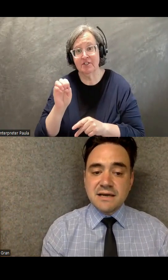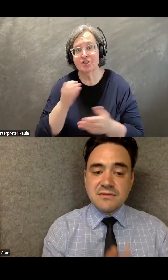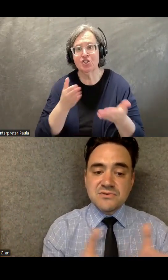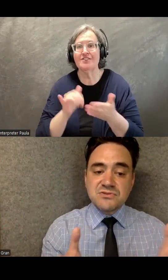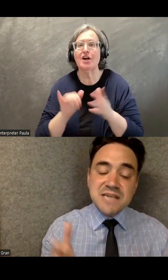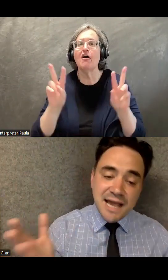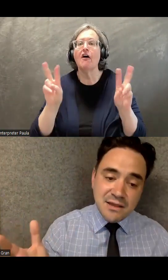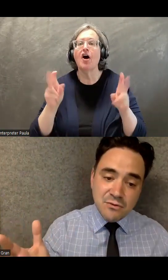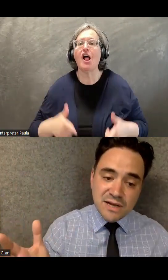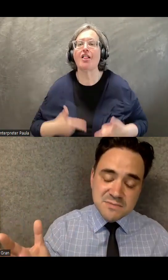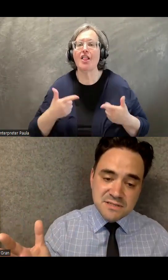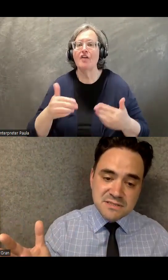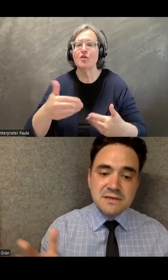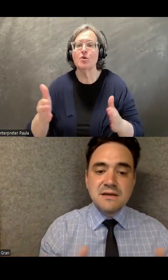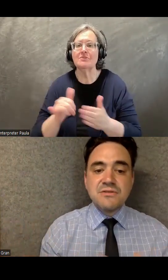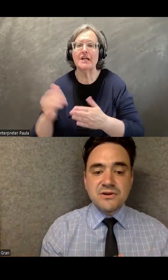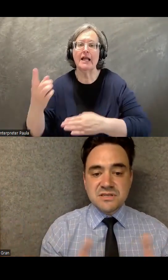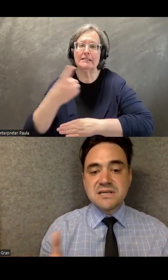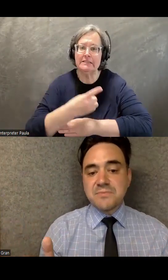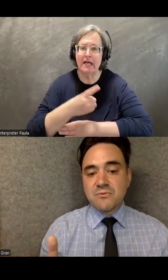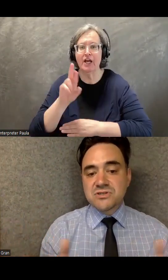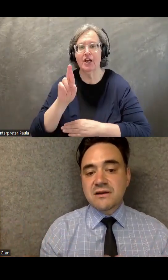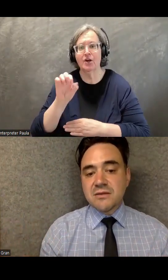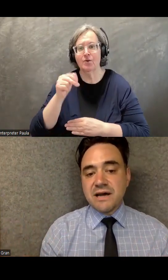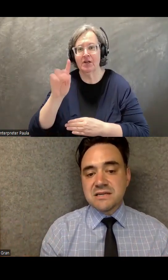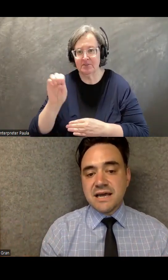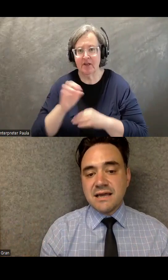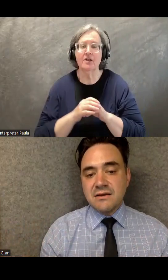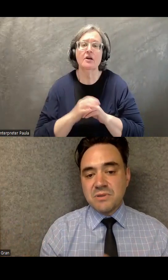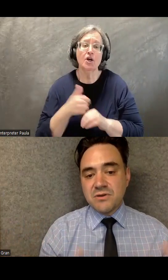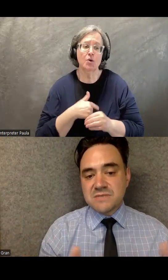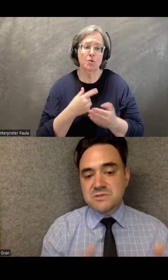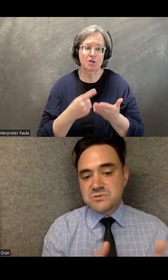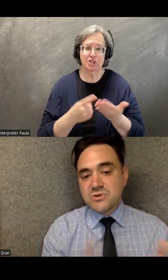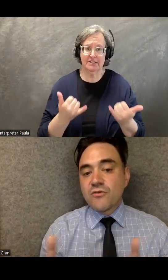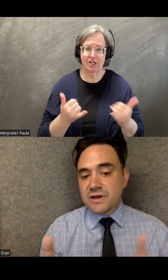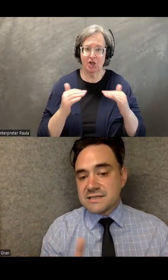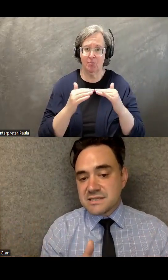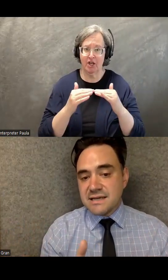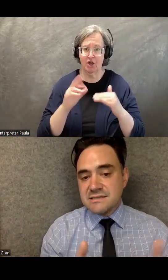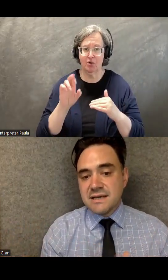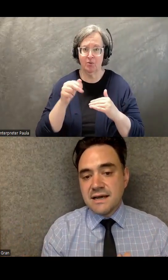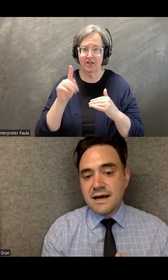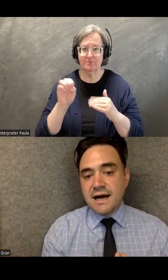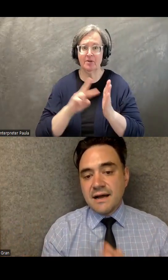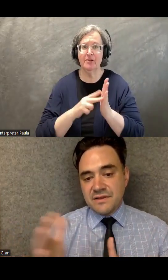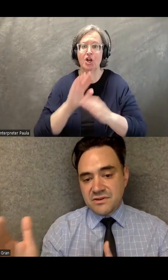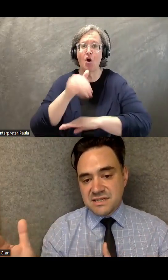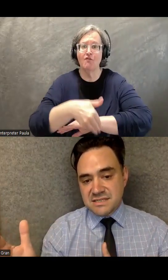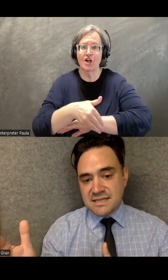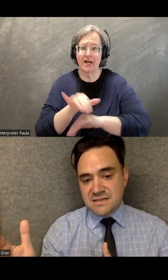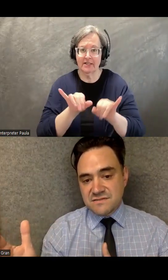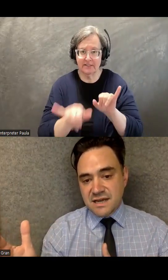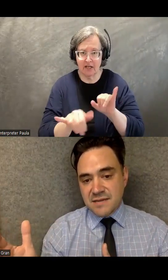And those are day respites. There's the type that we're talking about today, peer respites, which are overnight stays. And then